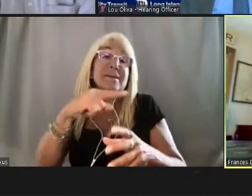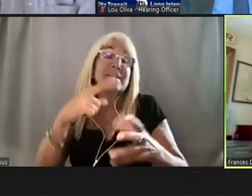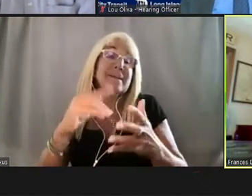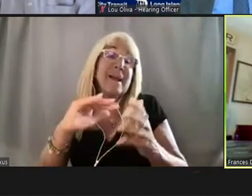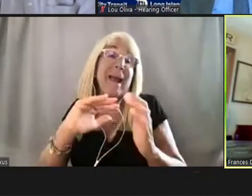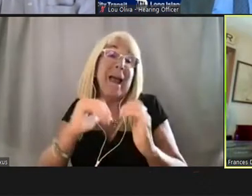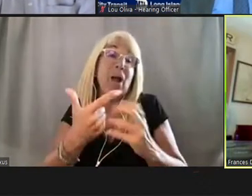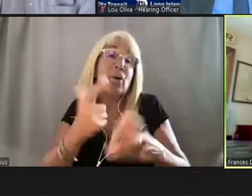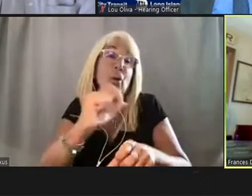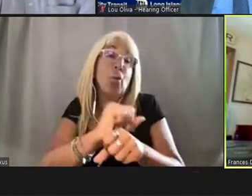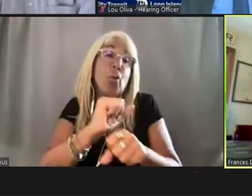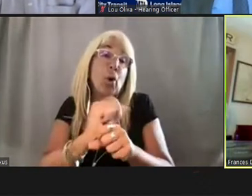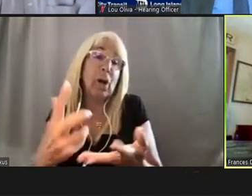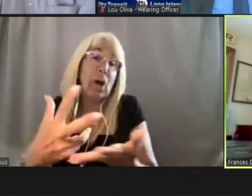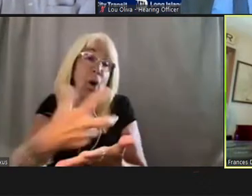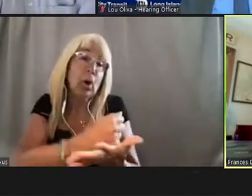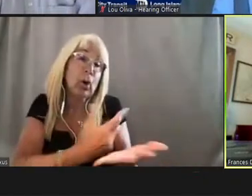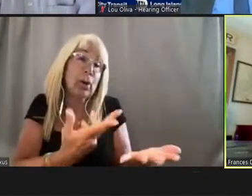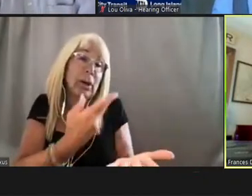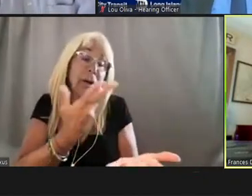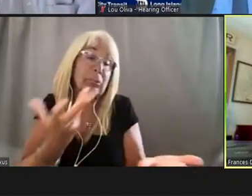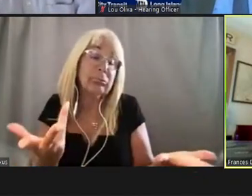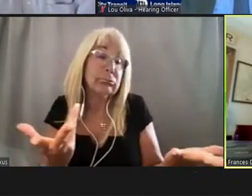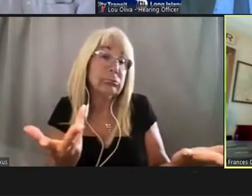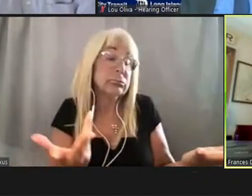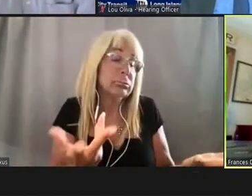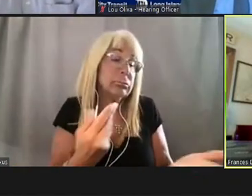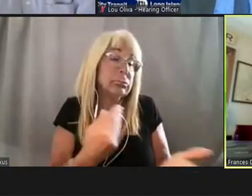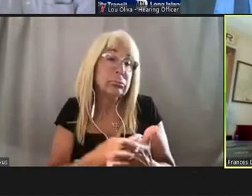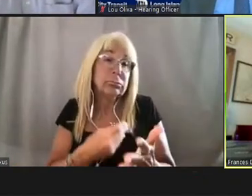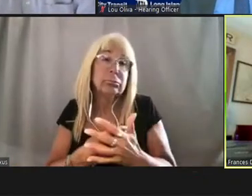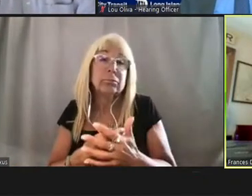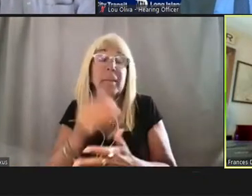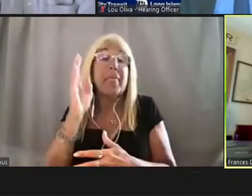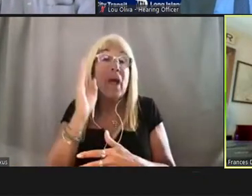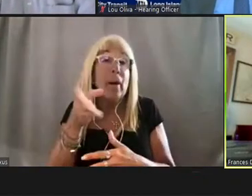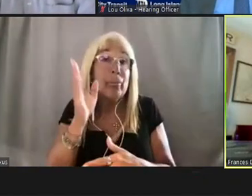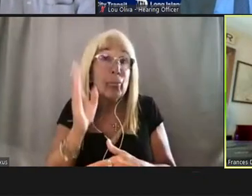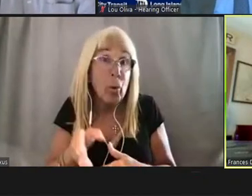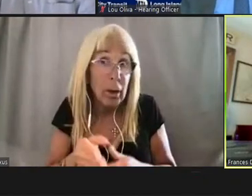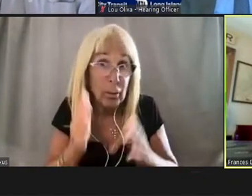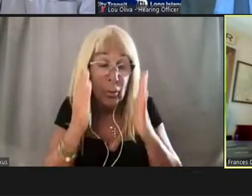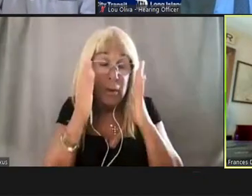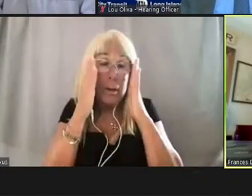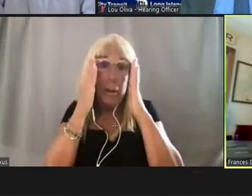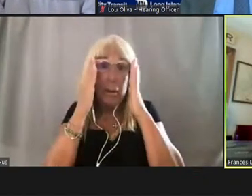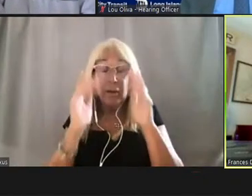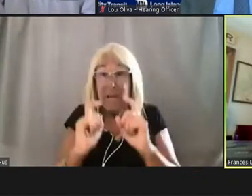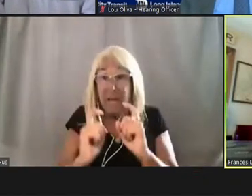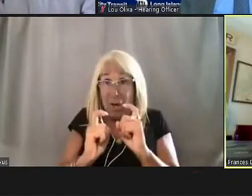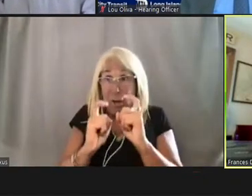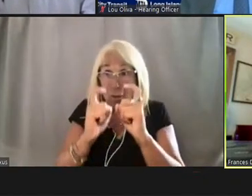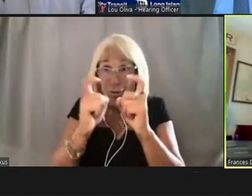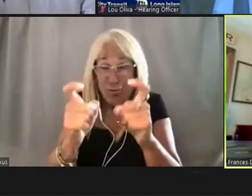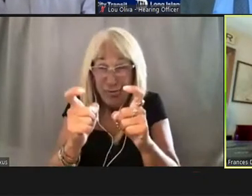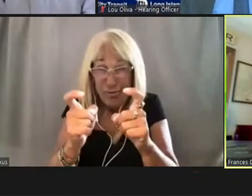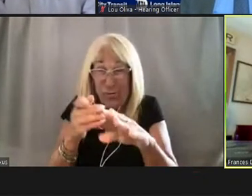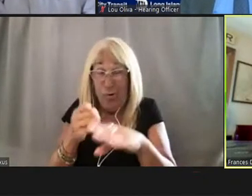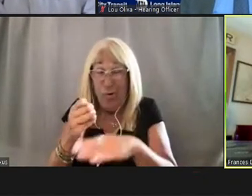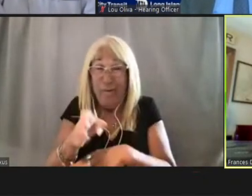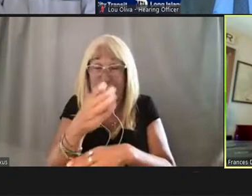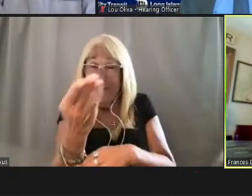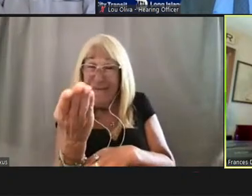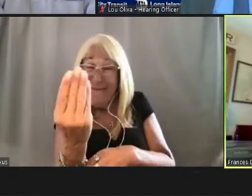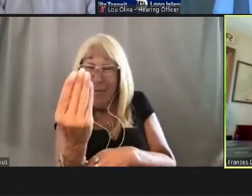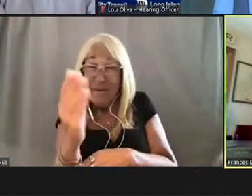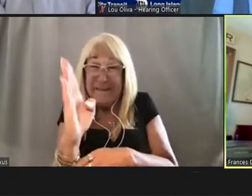a living um there's a the Broadway industry alone contributes over 14 billion dollars to